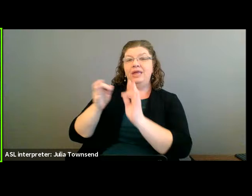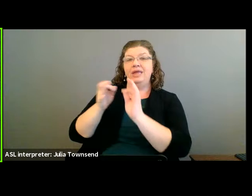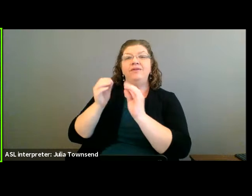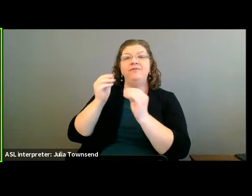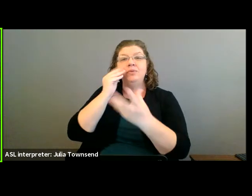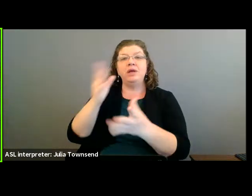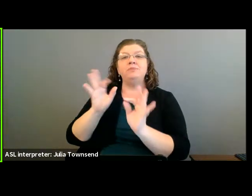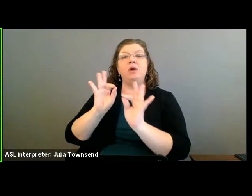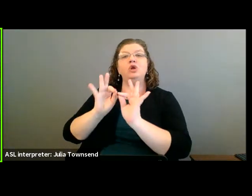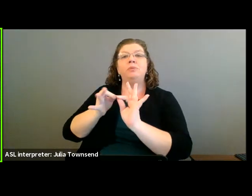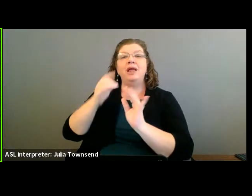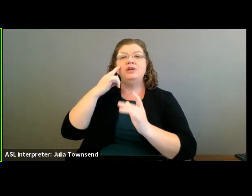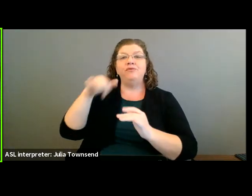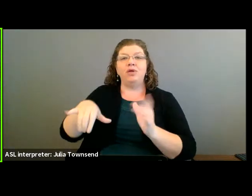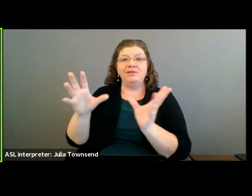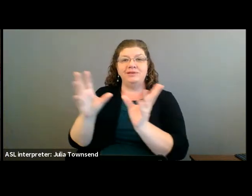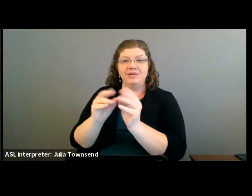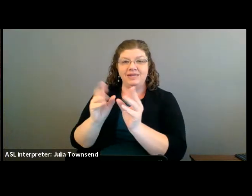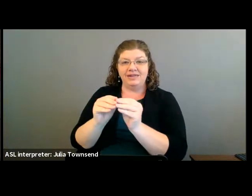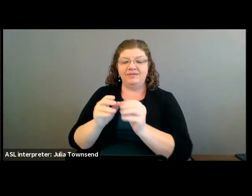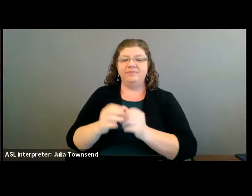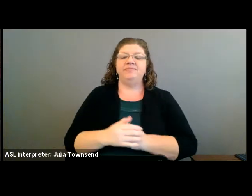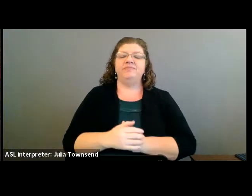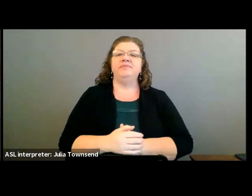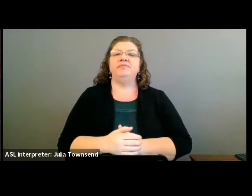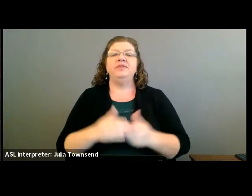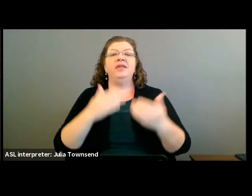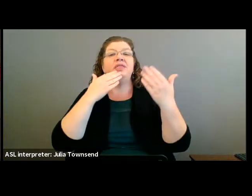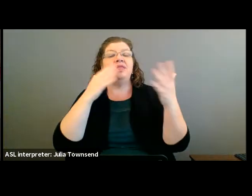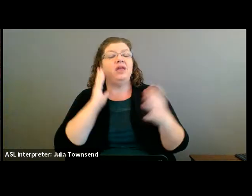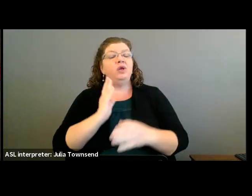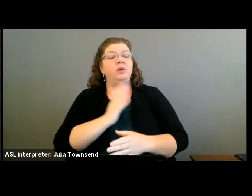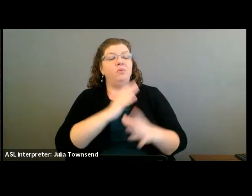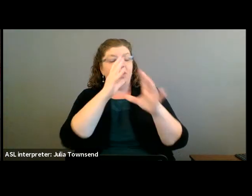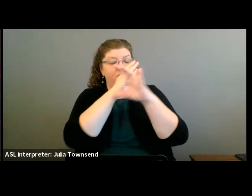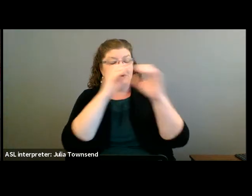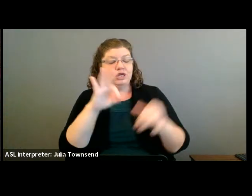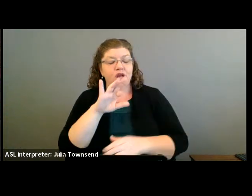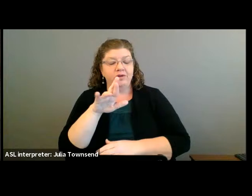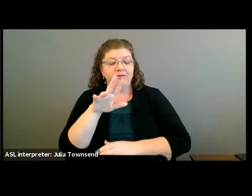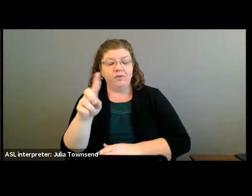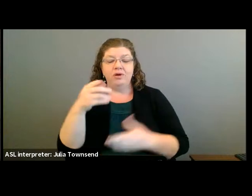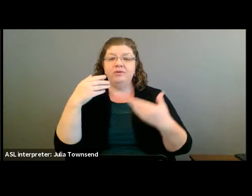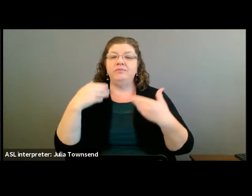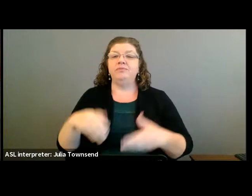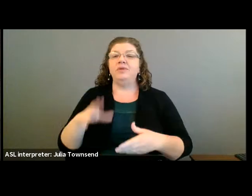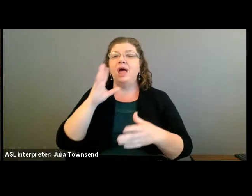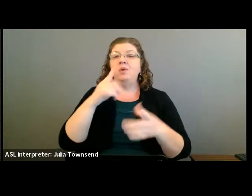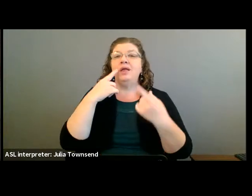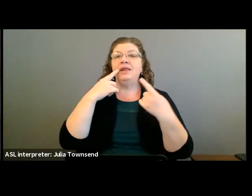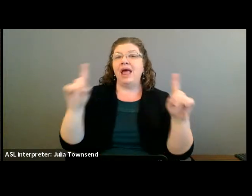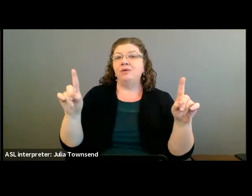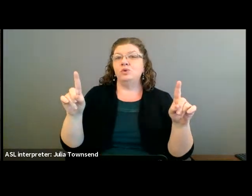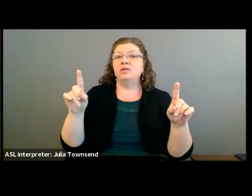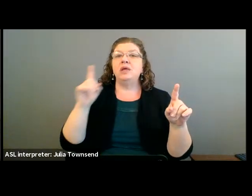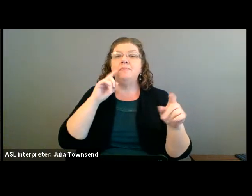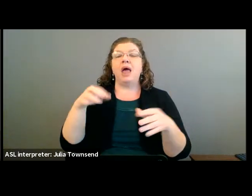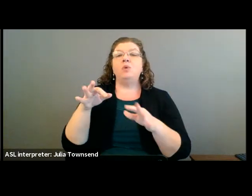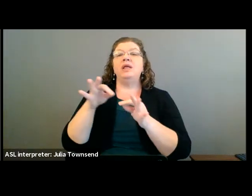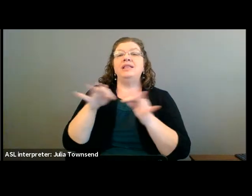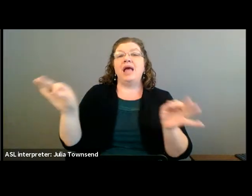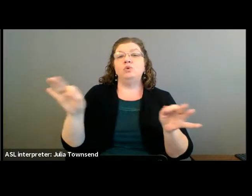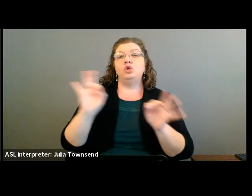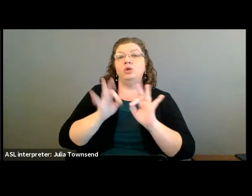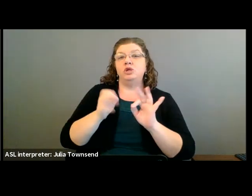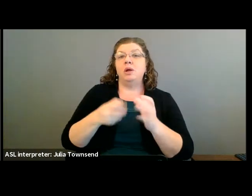this meeting. Thank you, Board President Ford. Good evening. I will give this announcement regarding language interpretation